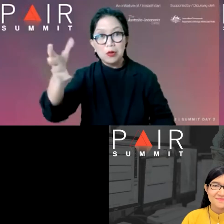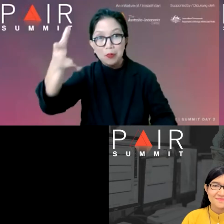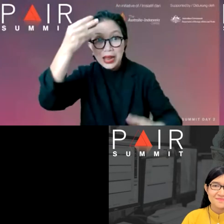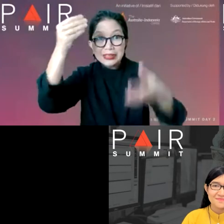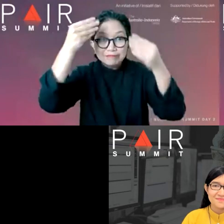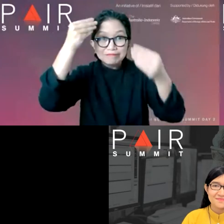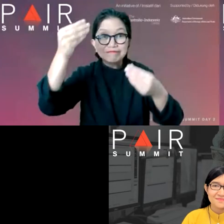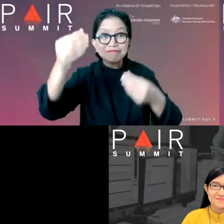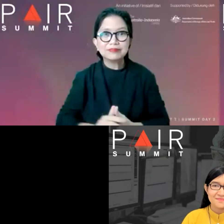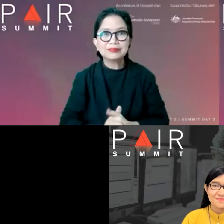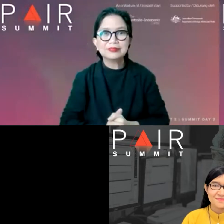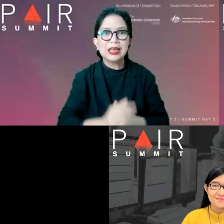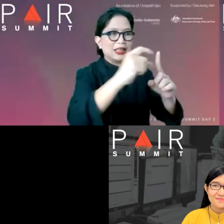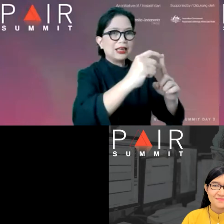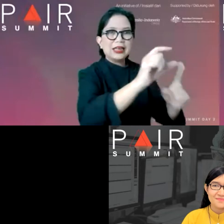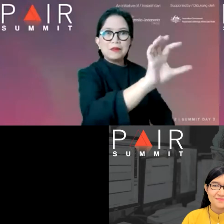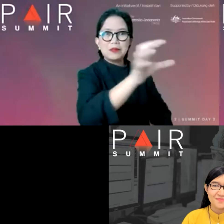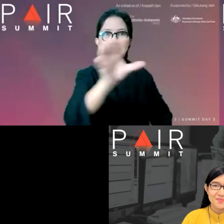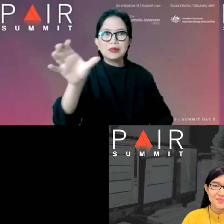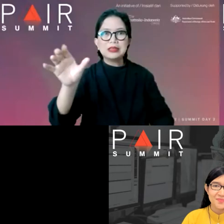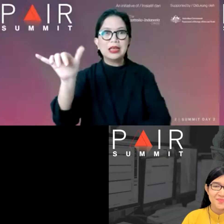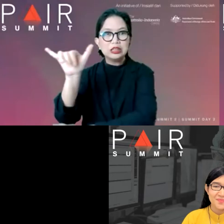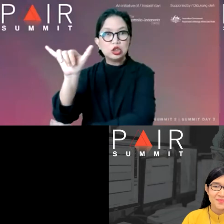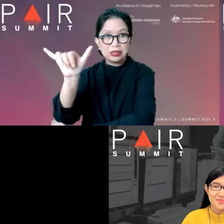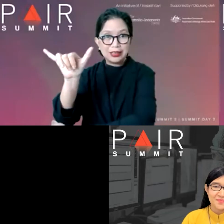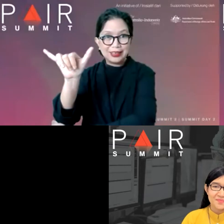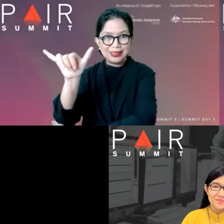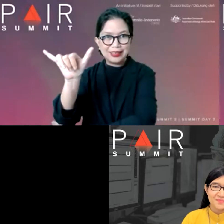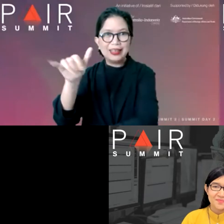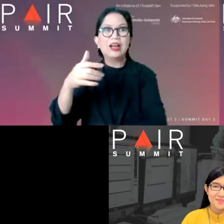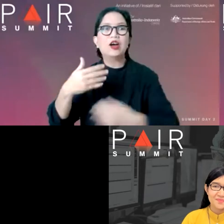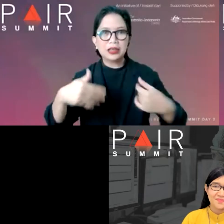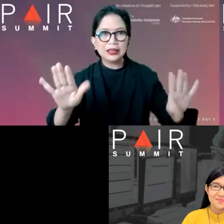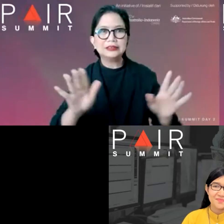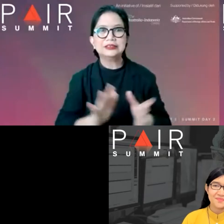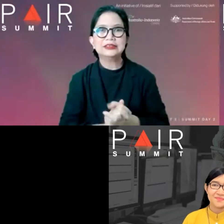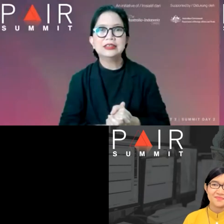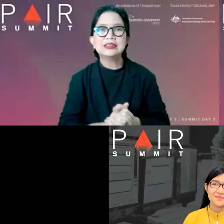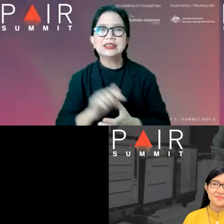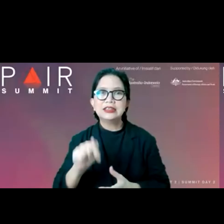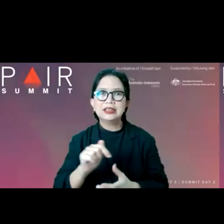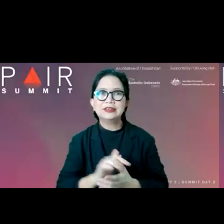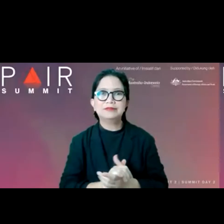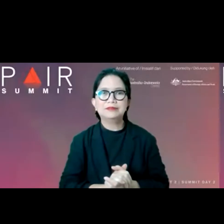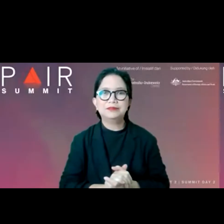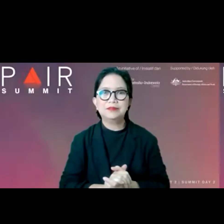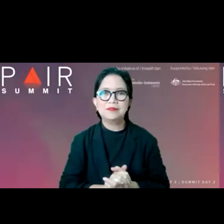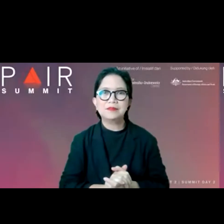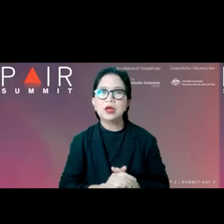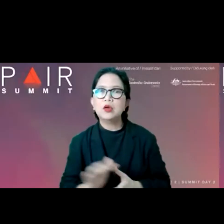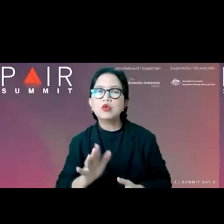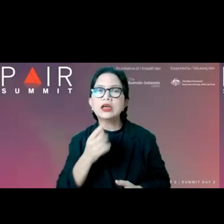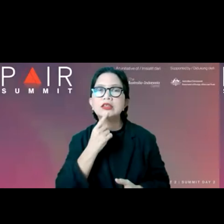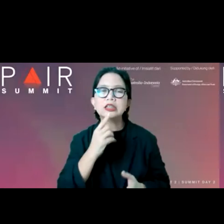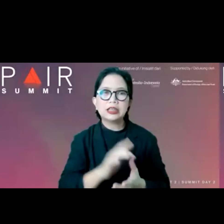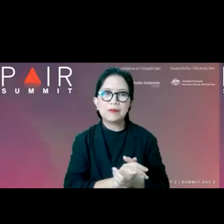And Petra, I'd be curious to know, are you seeing also not just a push for data integration, but